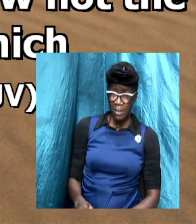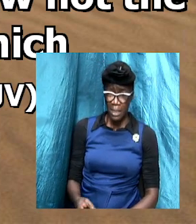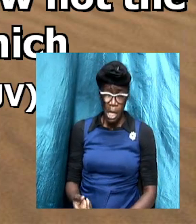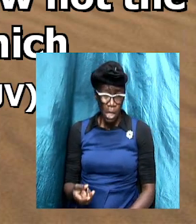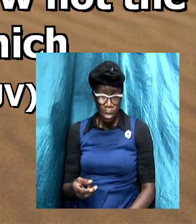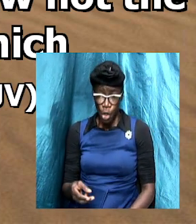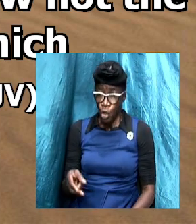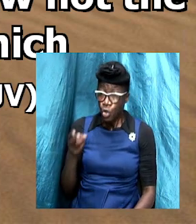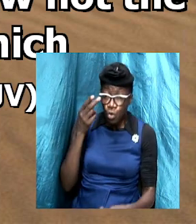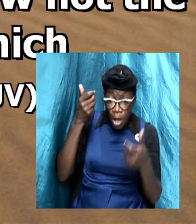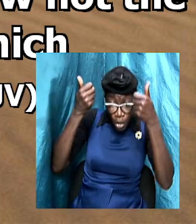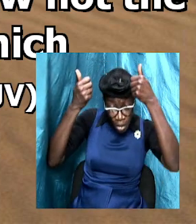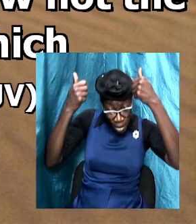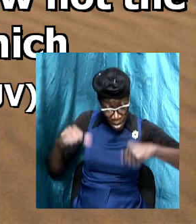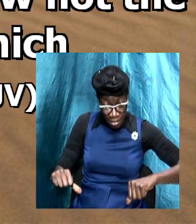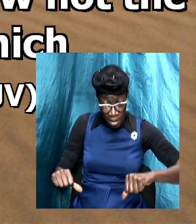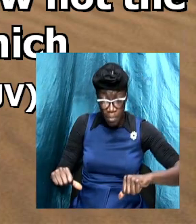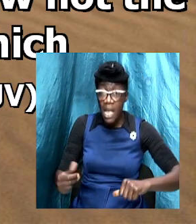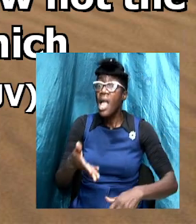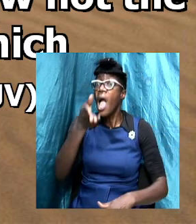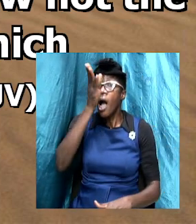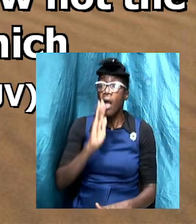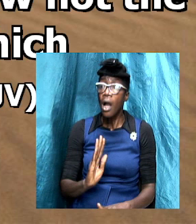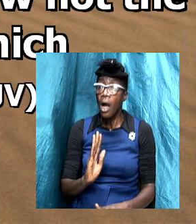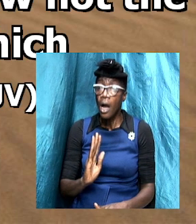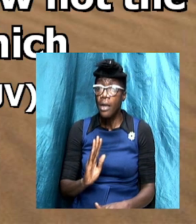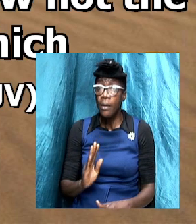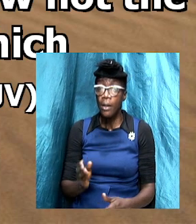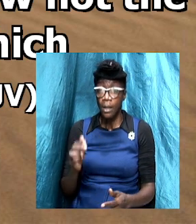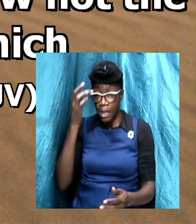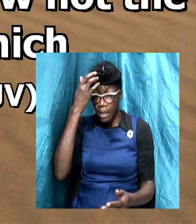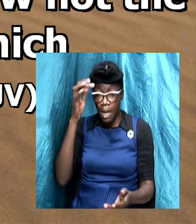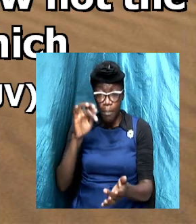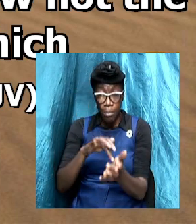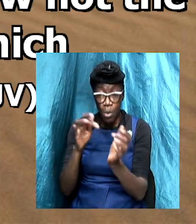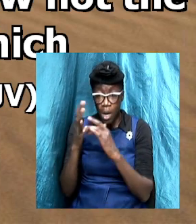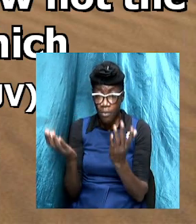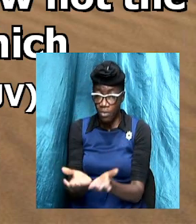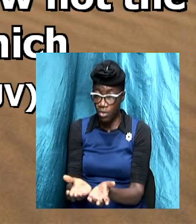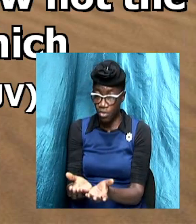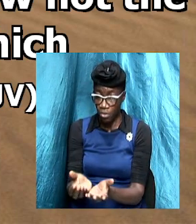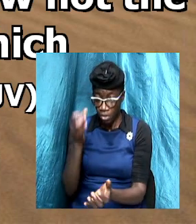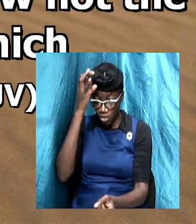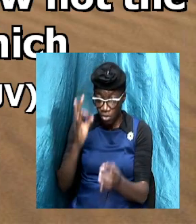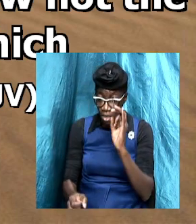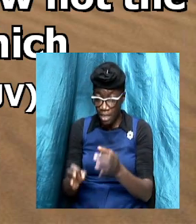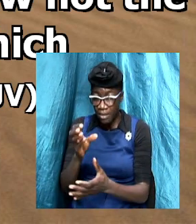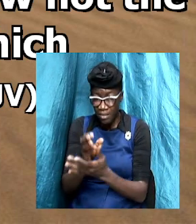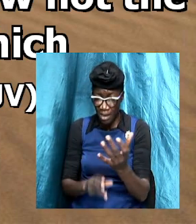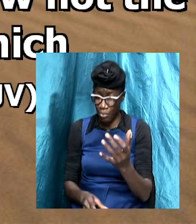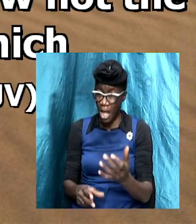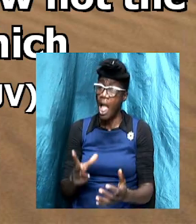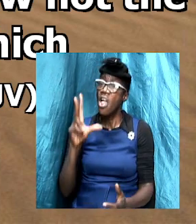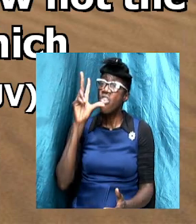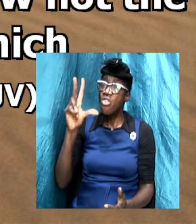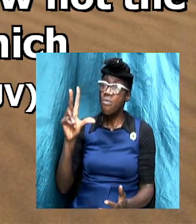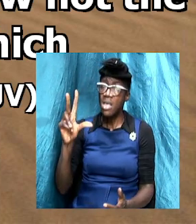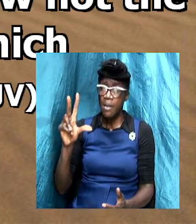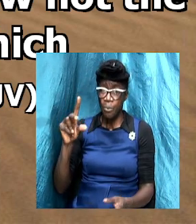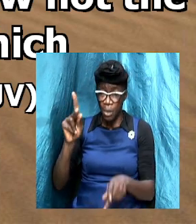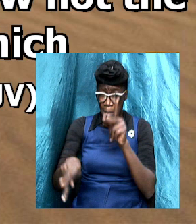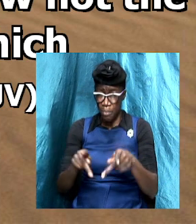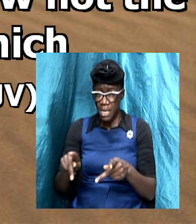turn from God. And that was a cycle. If you look in Judges chapter 3, for example, it says the people turned from God. They turn from